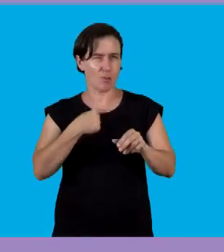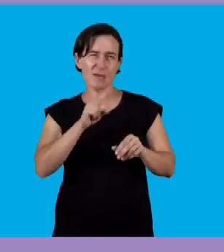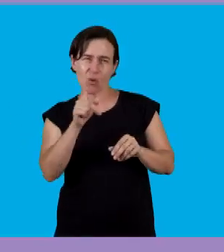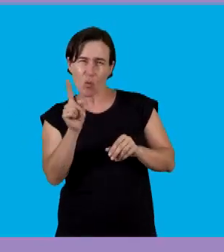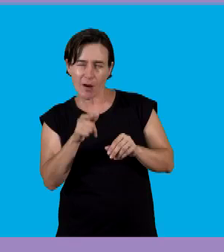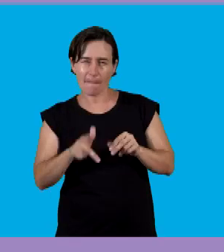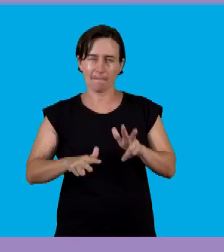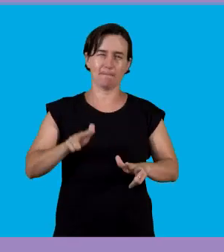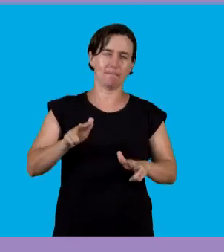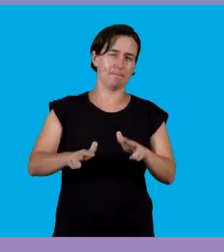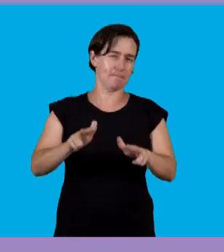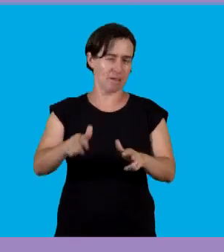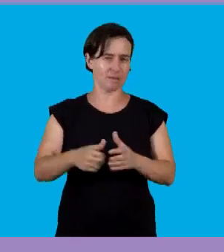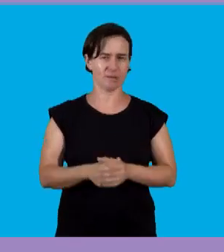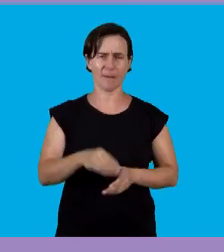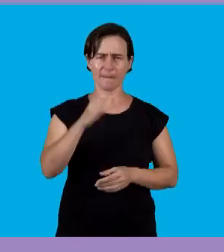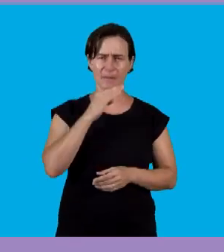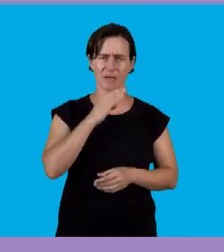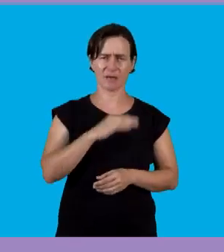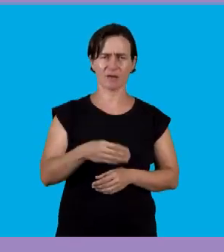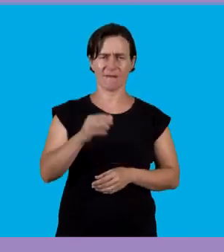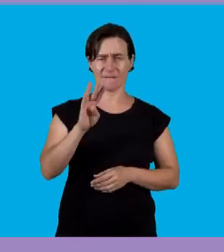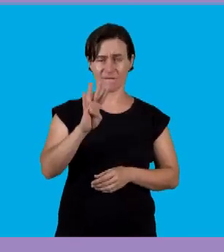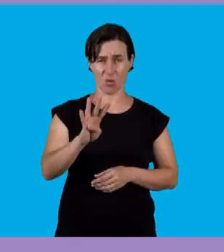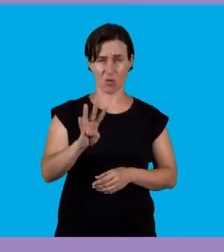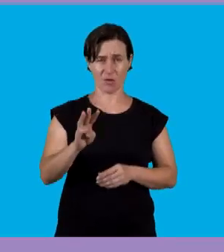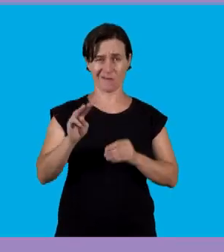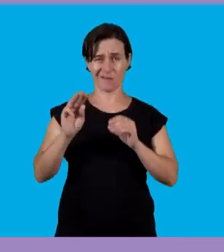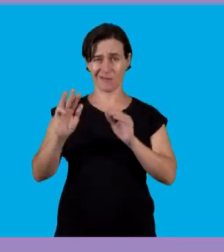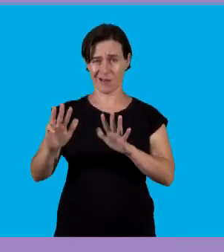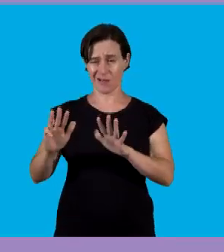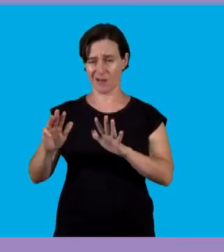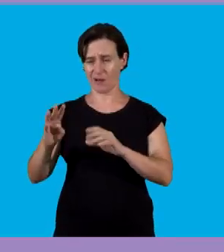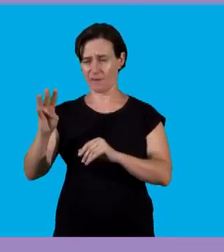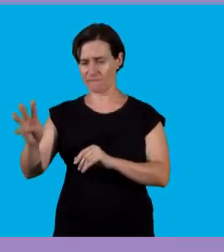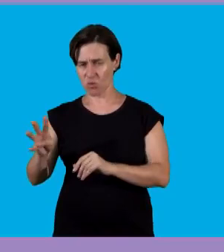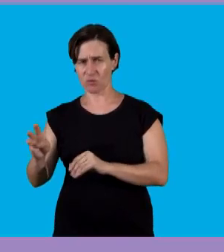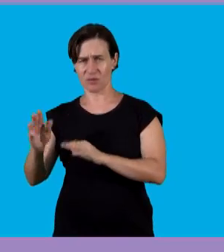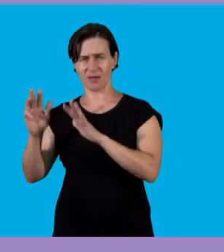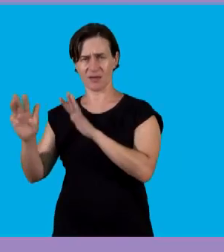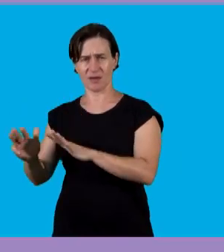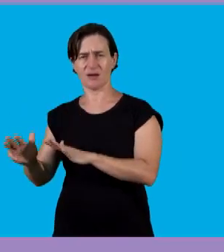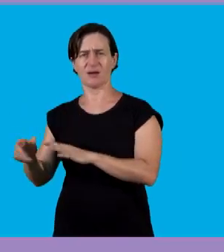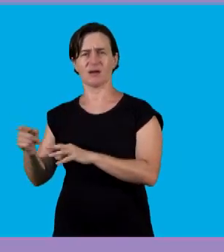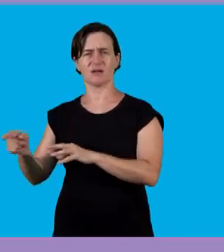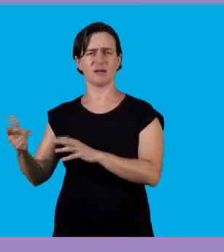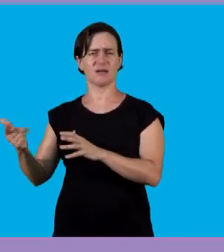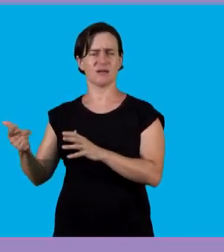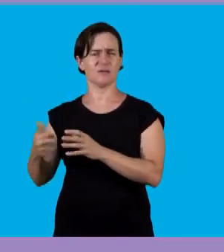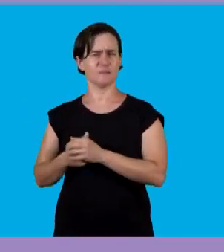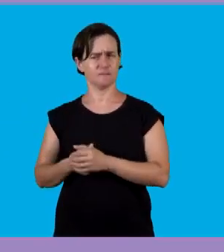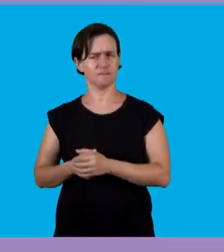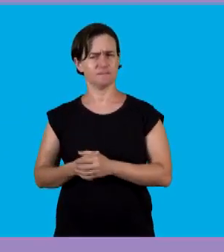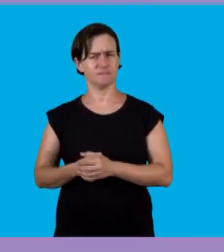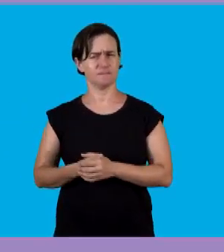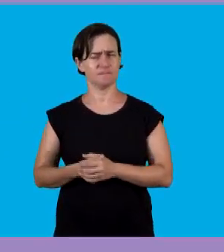when we have 4 and 9 and 14 and 19 as our output